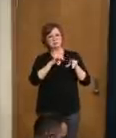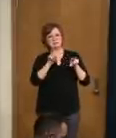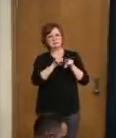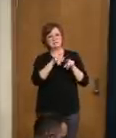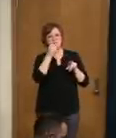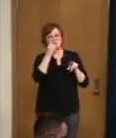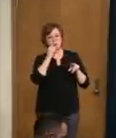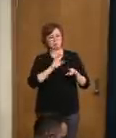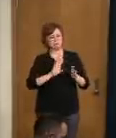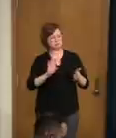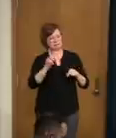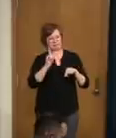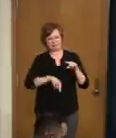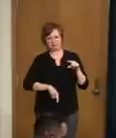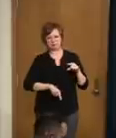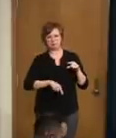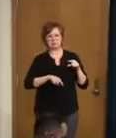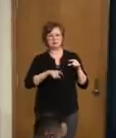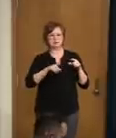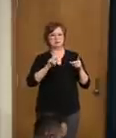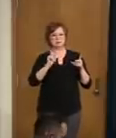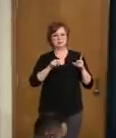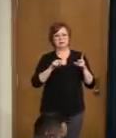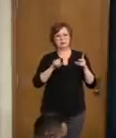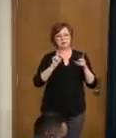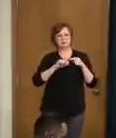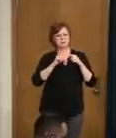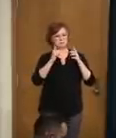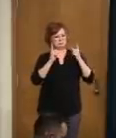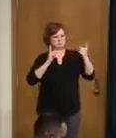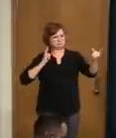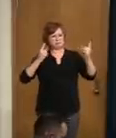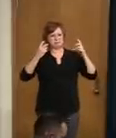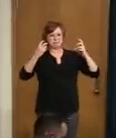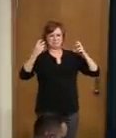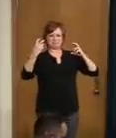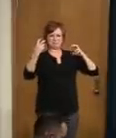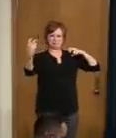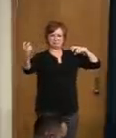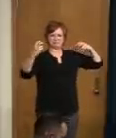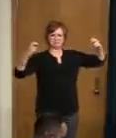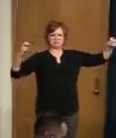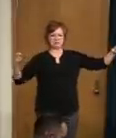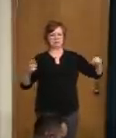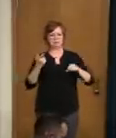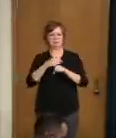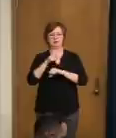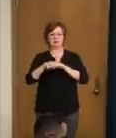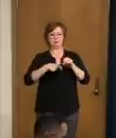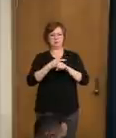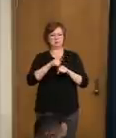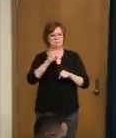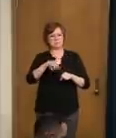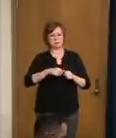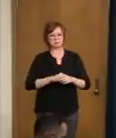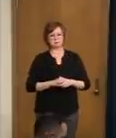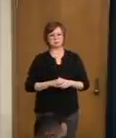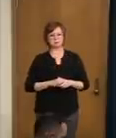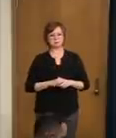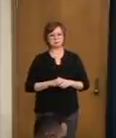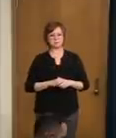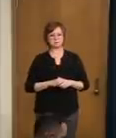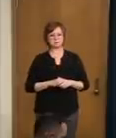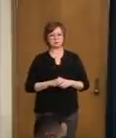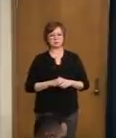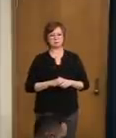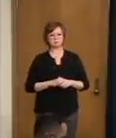physical distance, even while you're meeting and greeting others outside. Any interaction from anyone outside your household in the